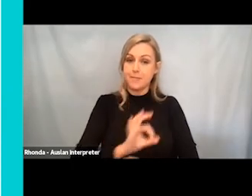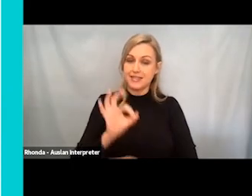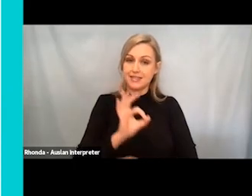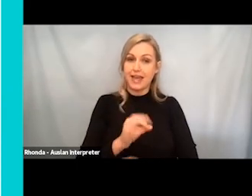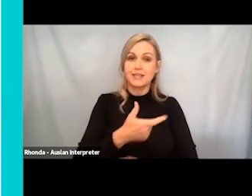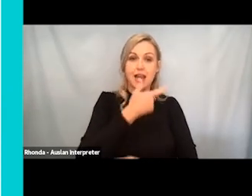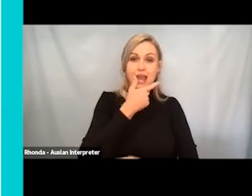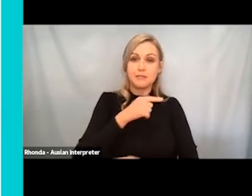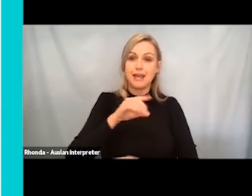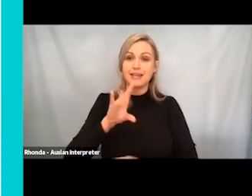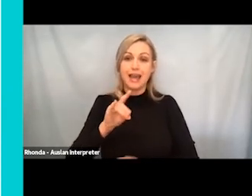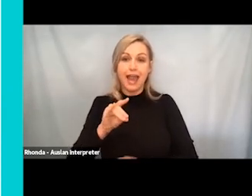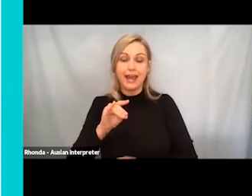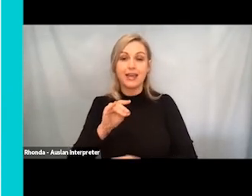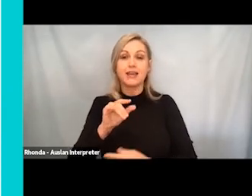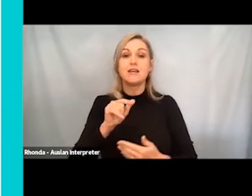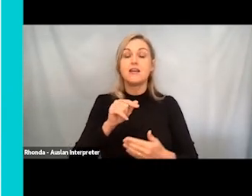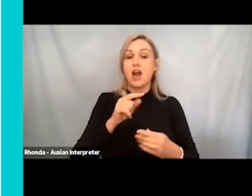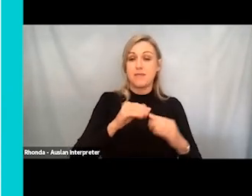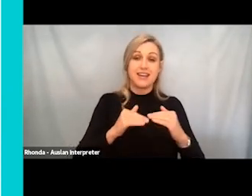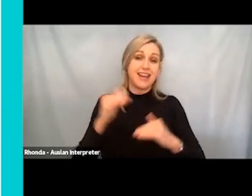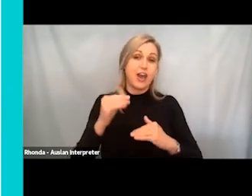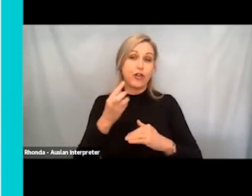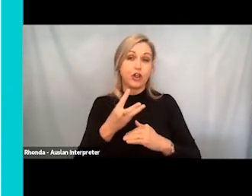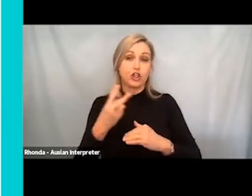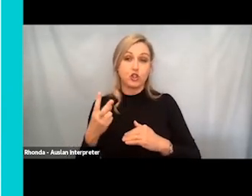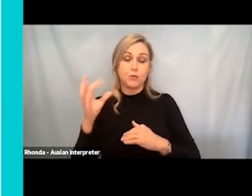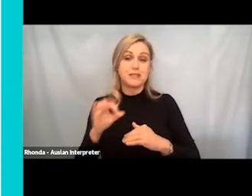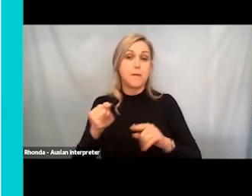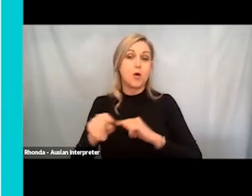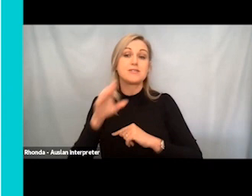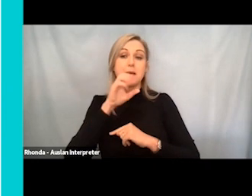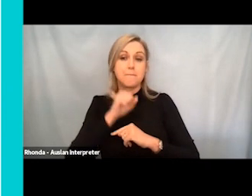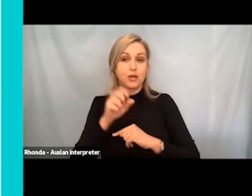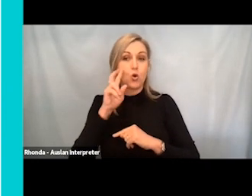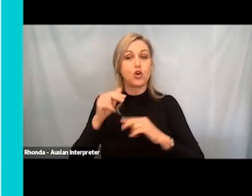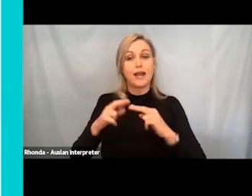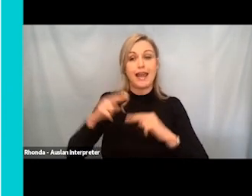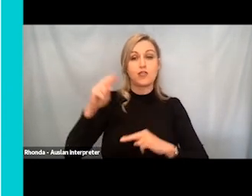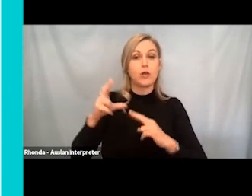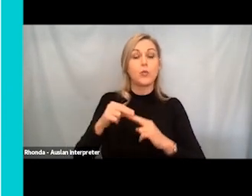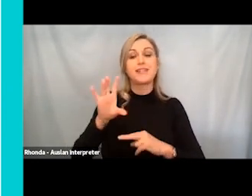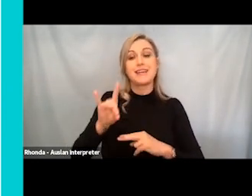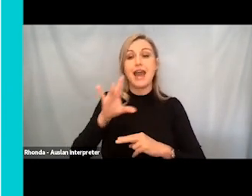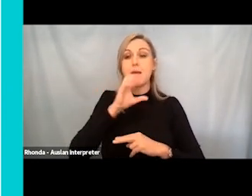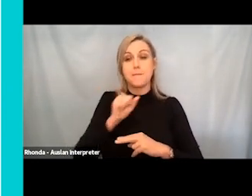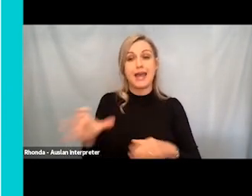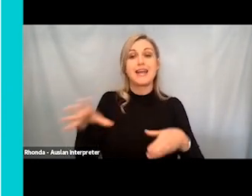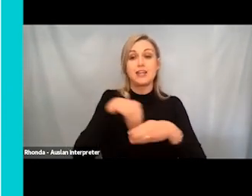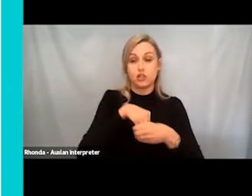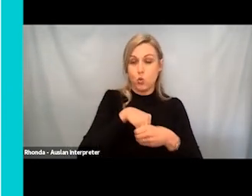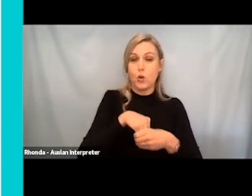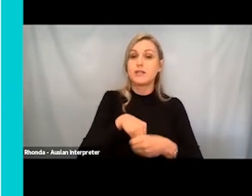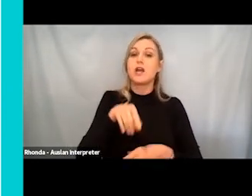lesbian, gay, homosexual, and that's gone up to about 32% now, mainly men. So an increase, it looks like an increase in gay men have joined the